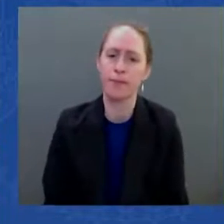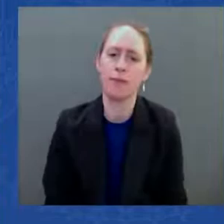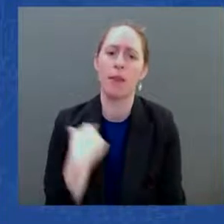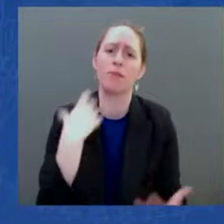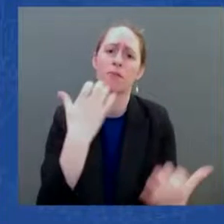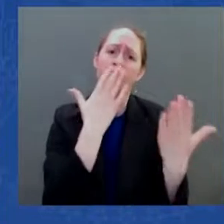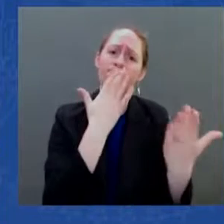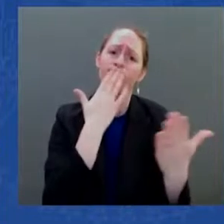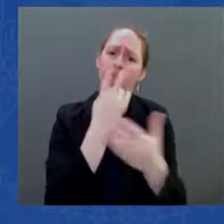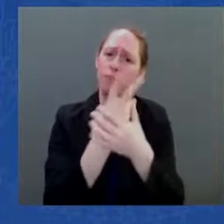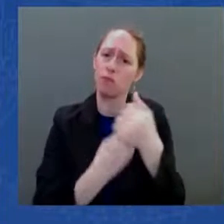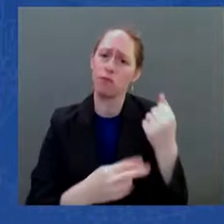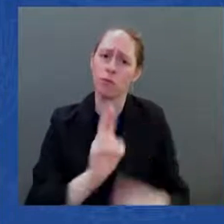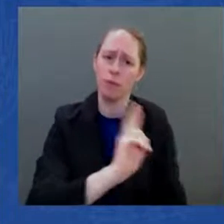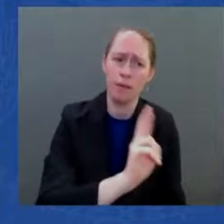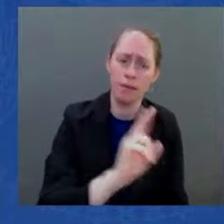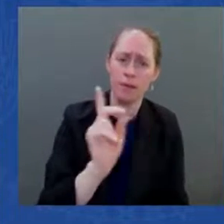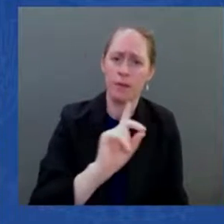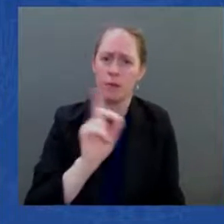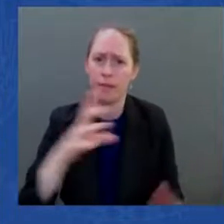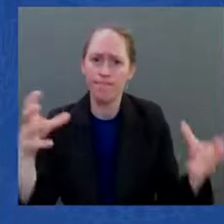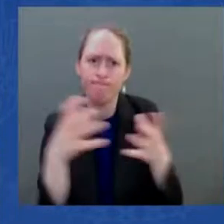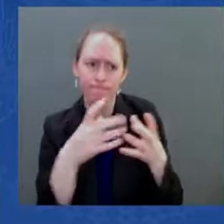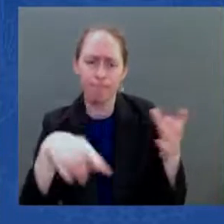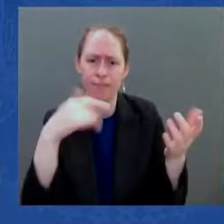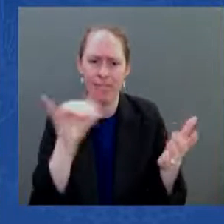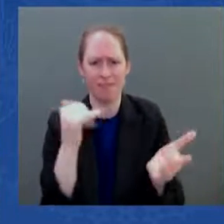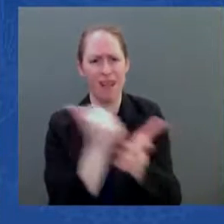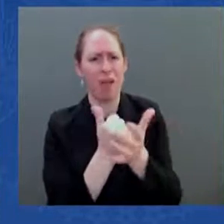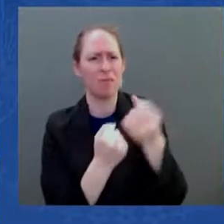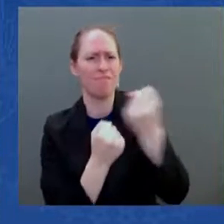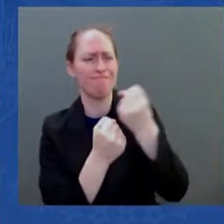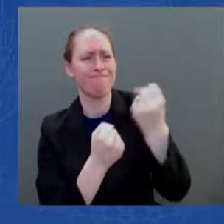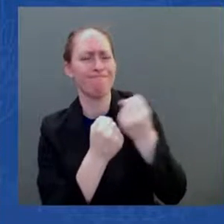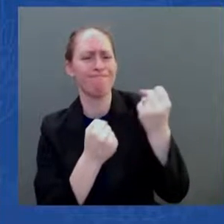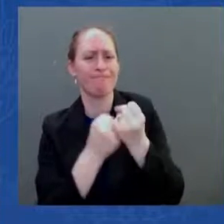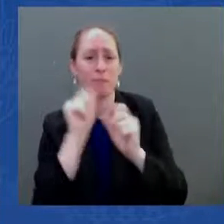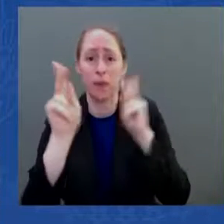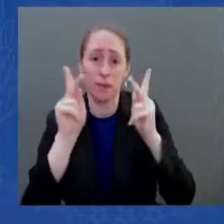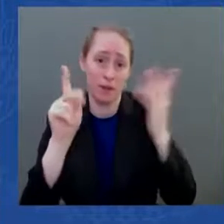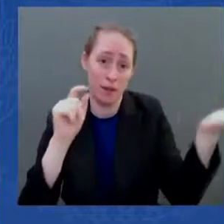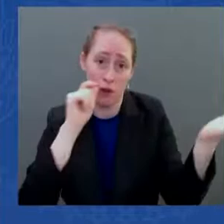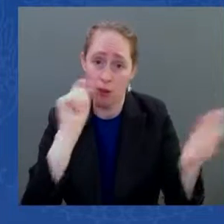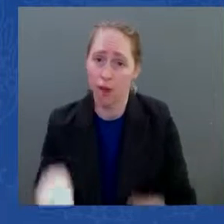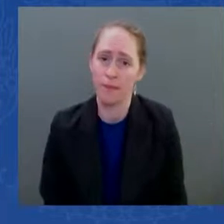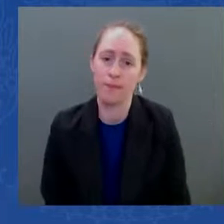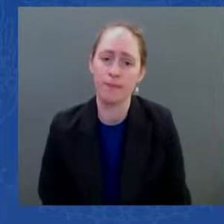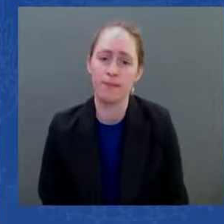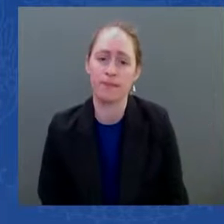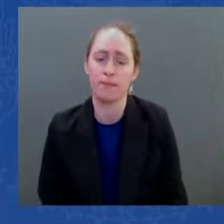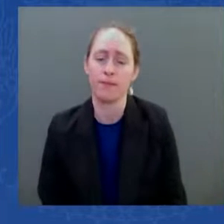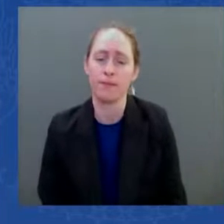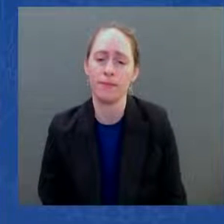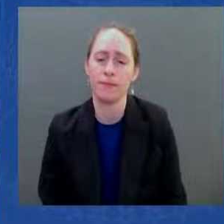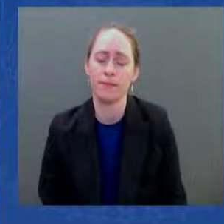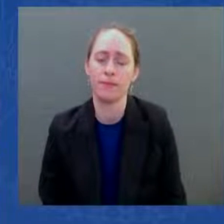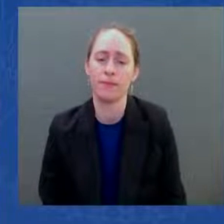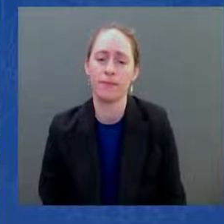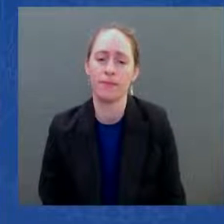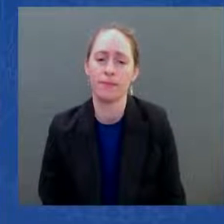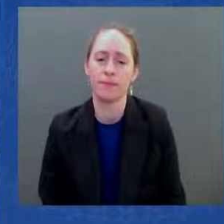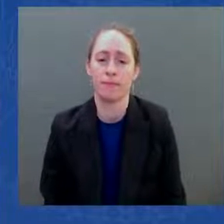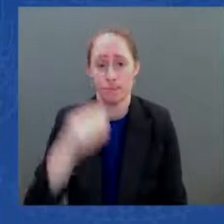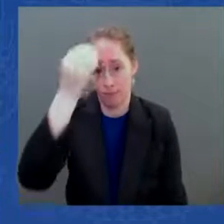Ukraine. Our unity at home, our unity with our allies and partners, and our unity with the Ukrainian people is sending